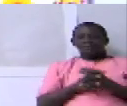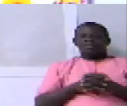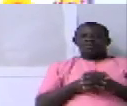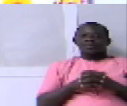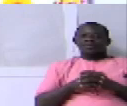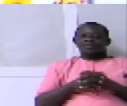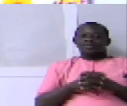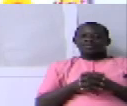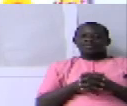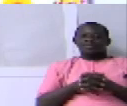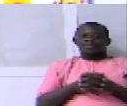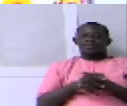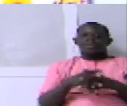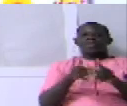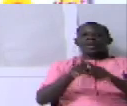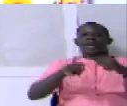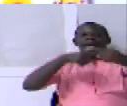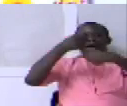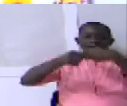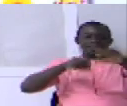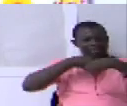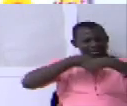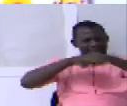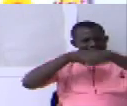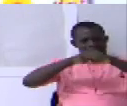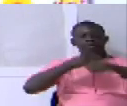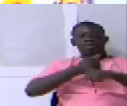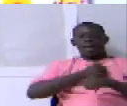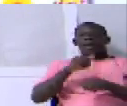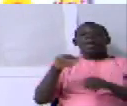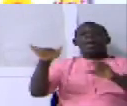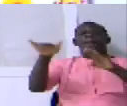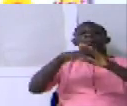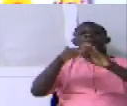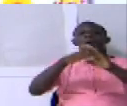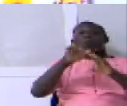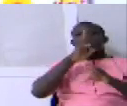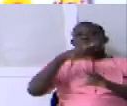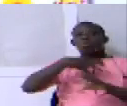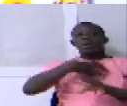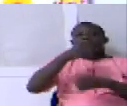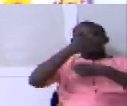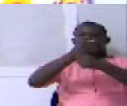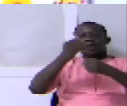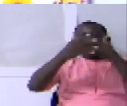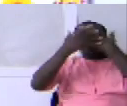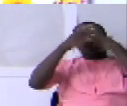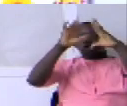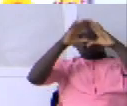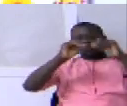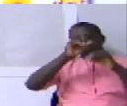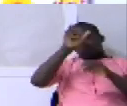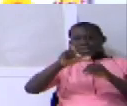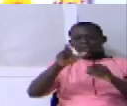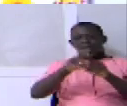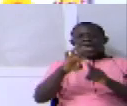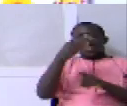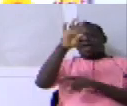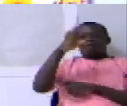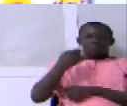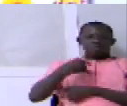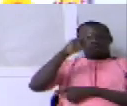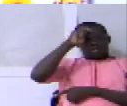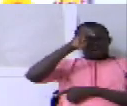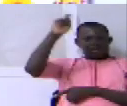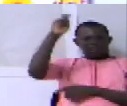lankol la karambungoto. After training my recruits, Ningan mulu karandi from botaji. when they graduate, Ni tata